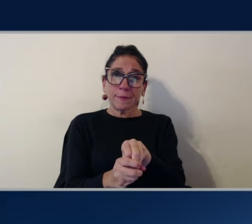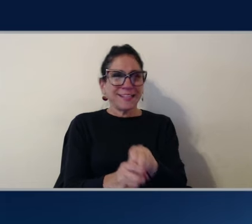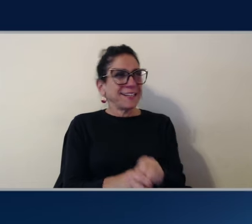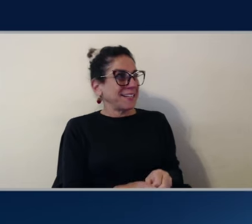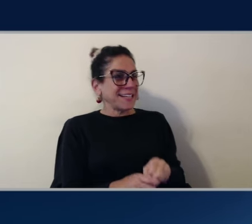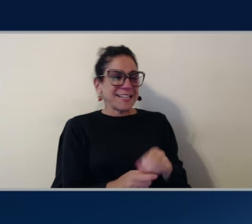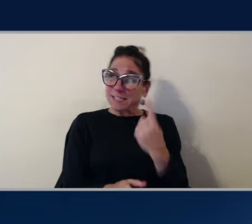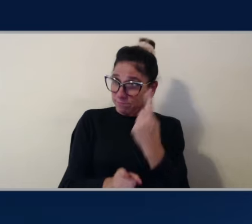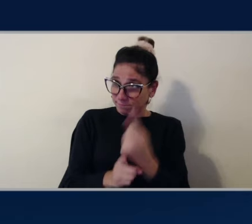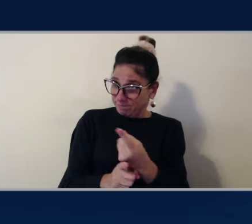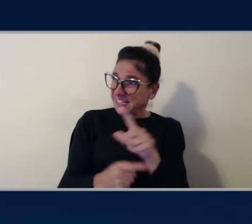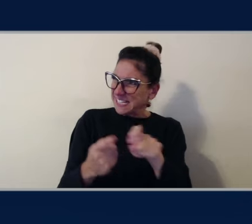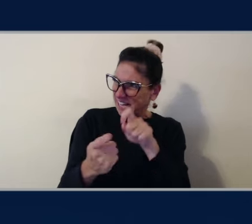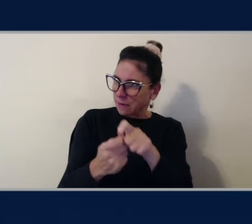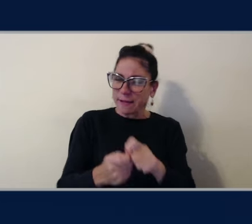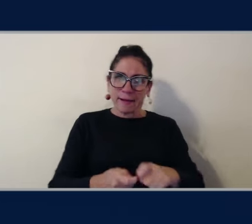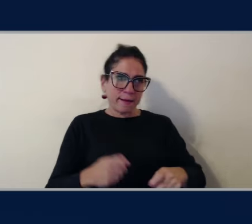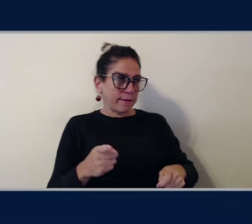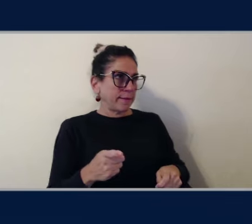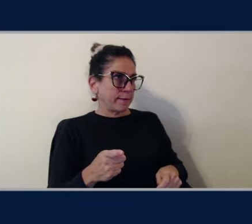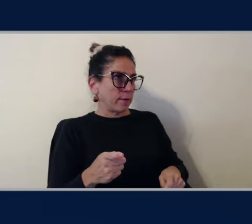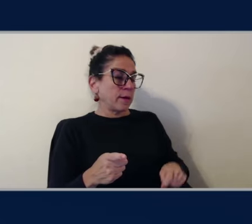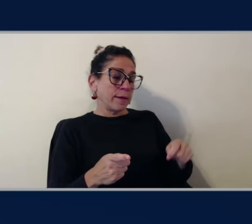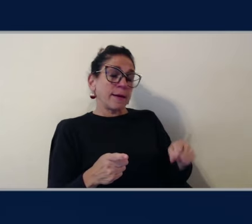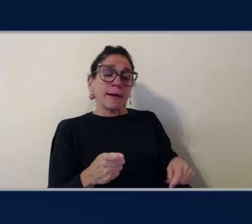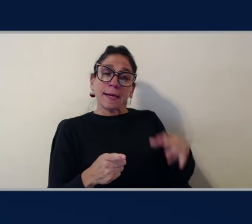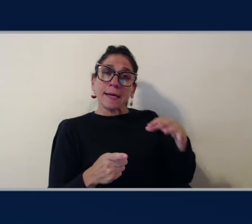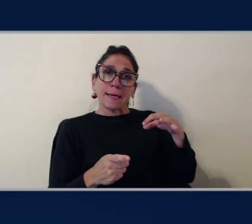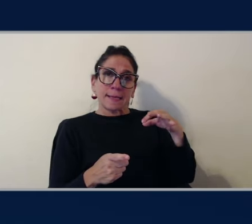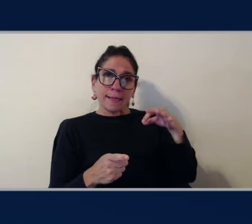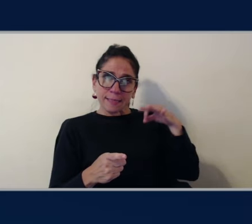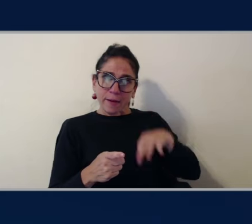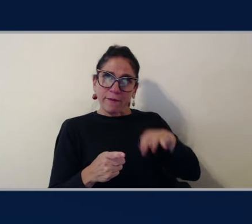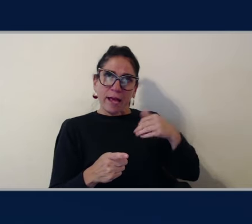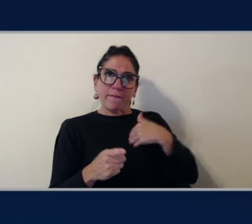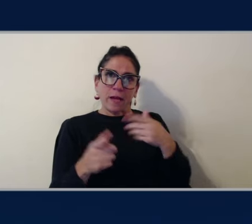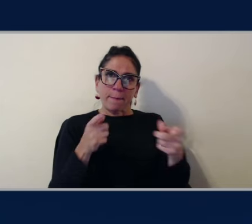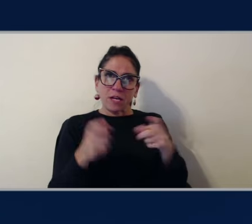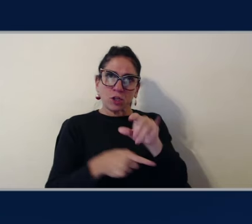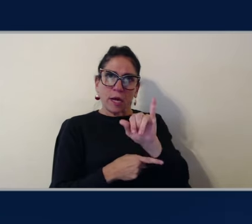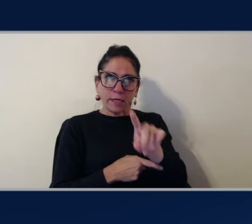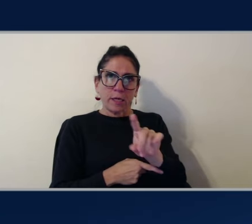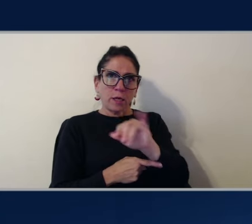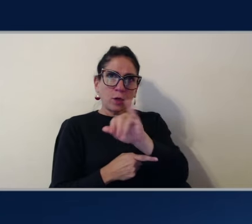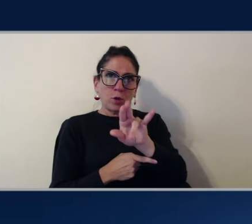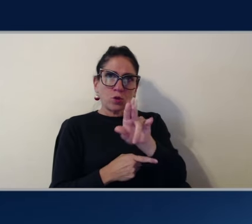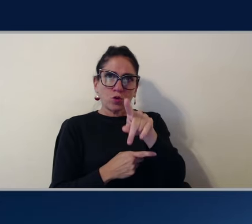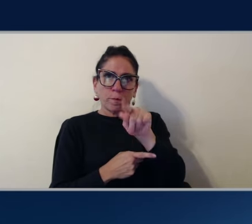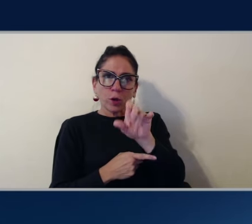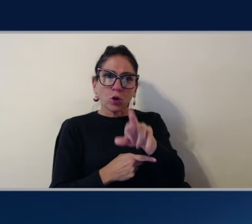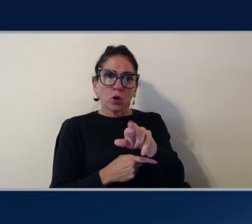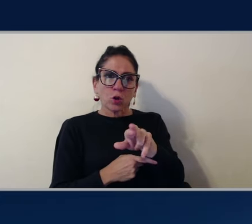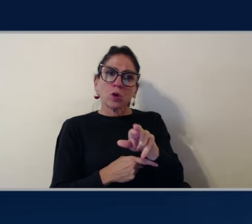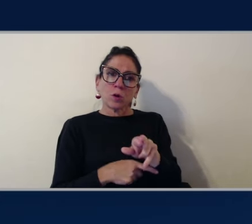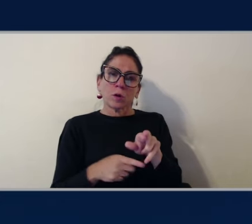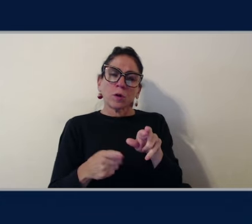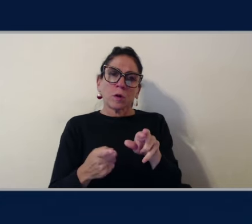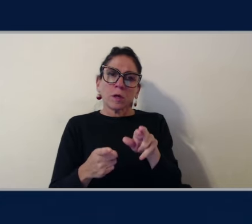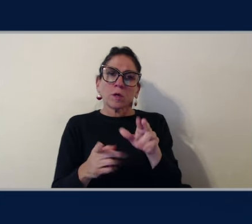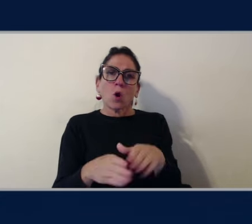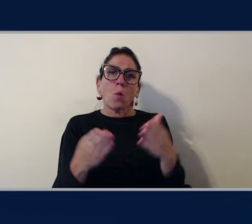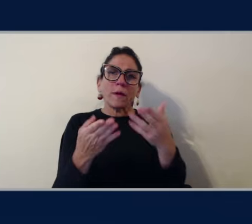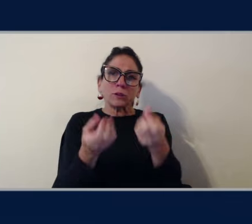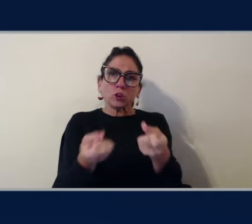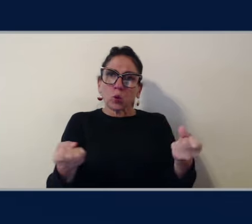JupyterLab environment. So that's the benefit of having like a managed IDE. So even though Jupyter Notebooks is open source, the one that